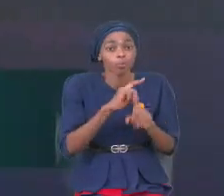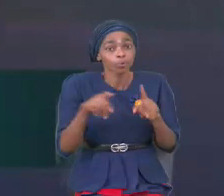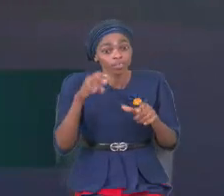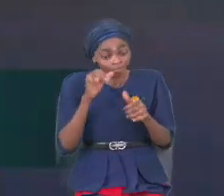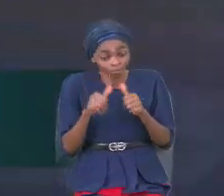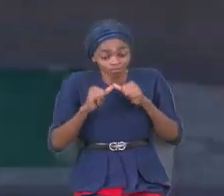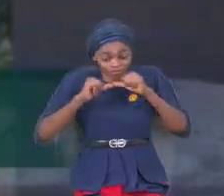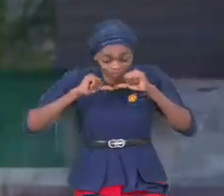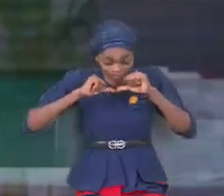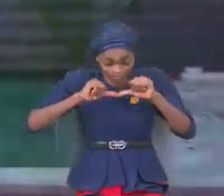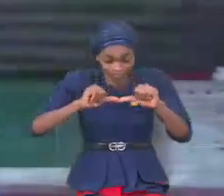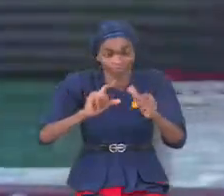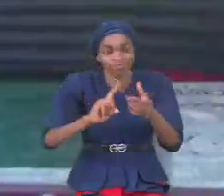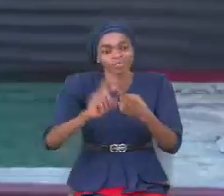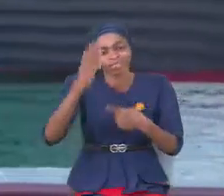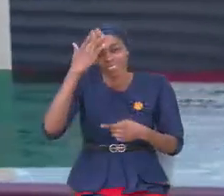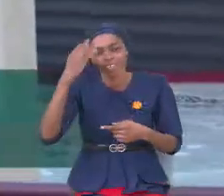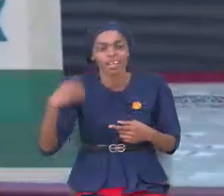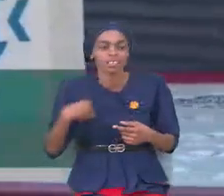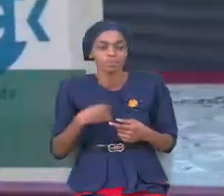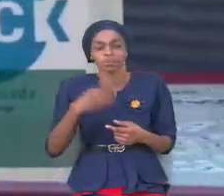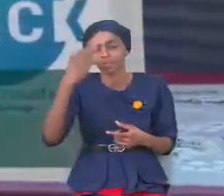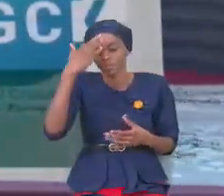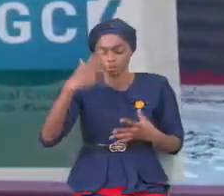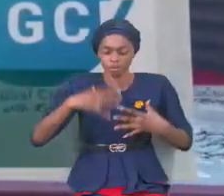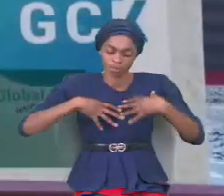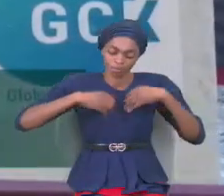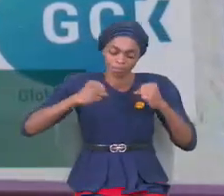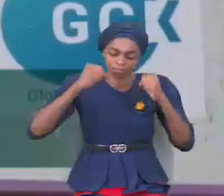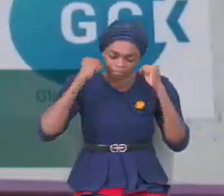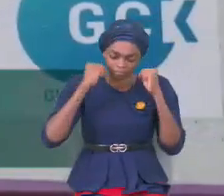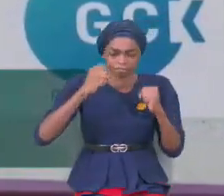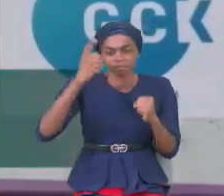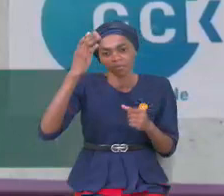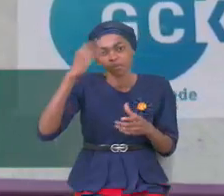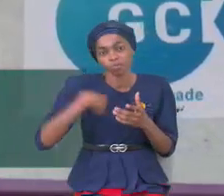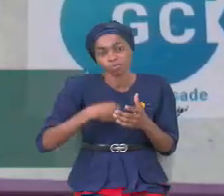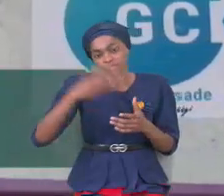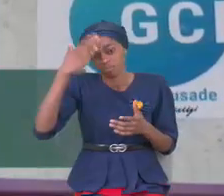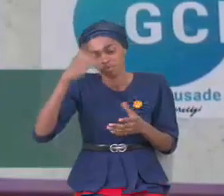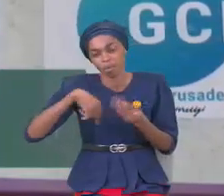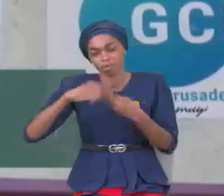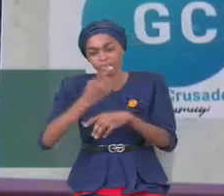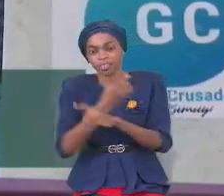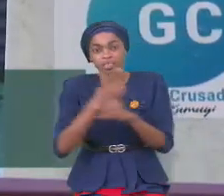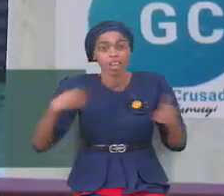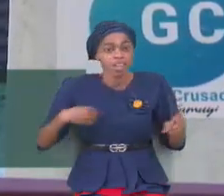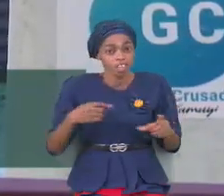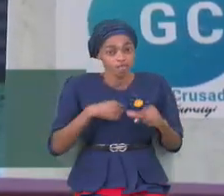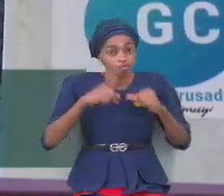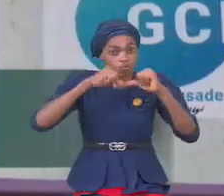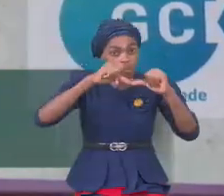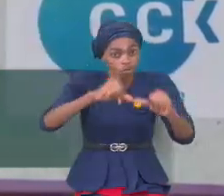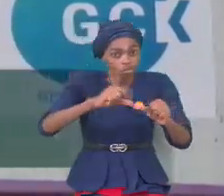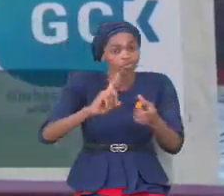healing power. We shall know about his deliverance. If we follow on to know, we shall know about the grace for